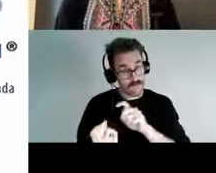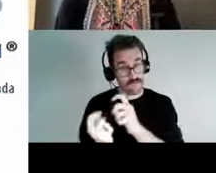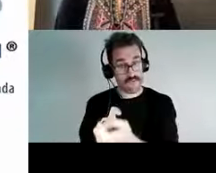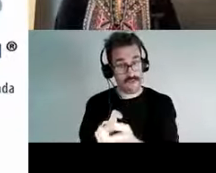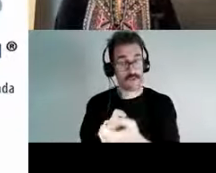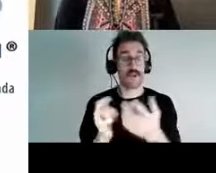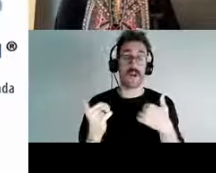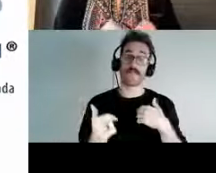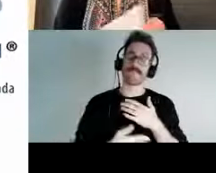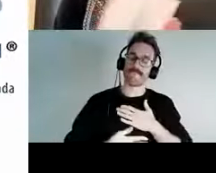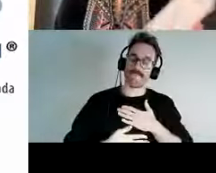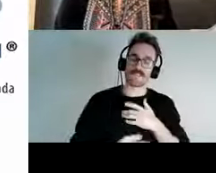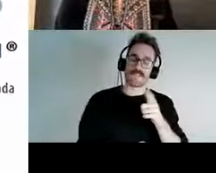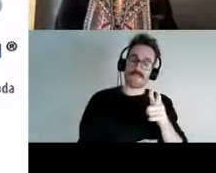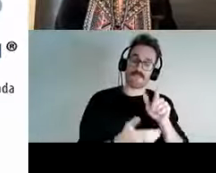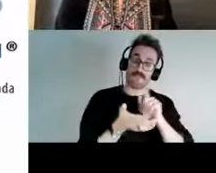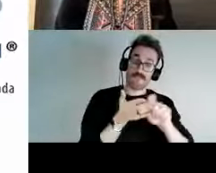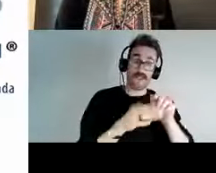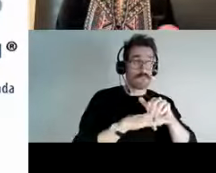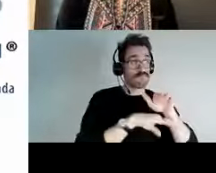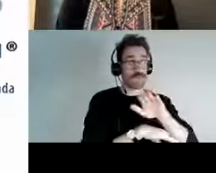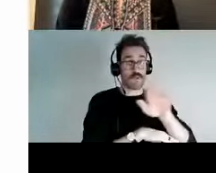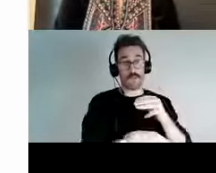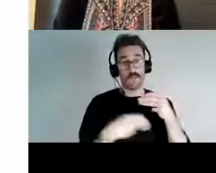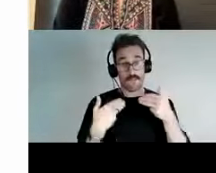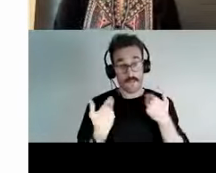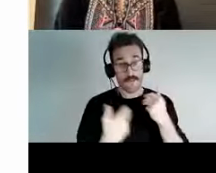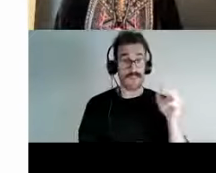your ministers and your MP. Next slide.